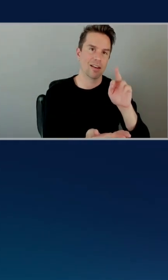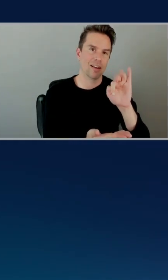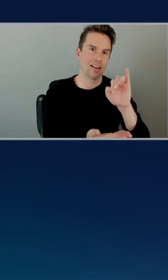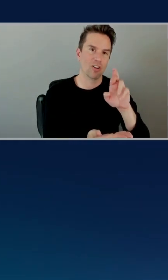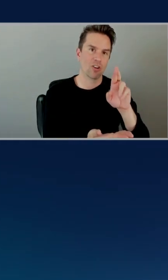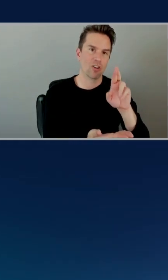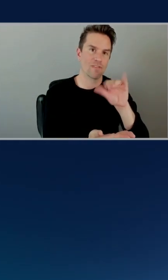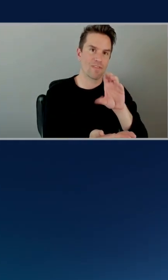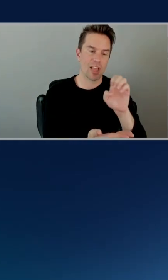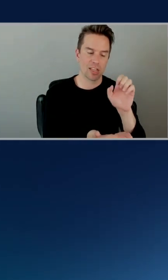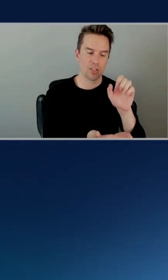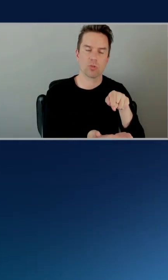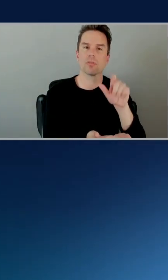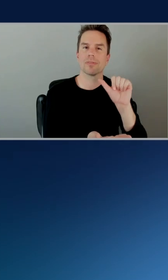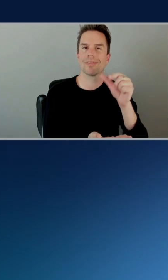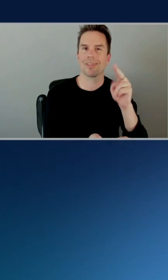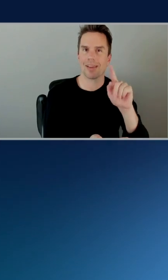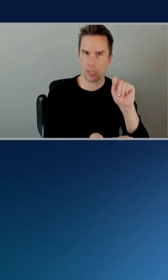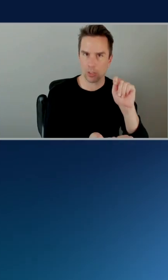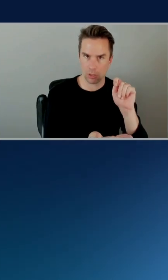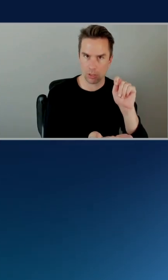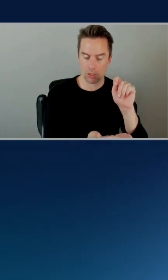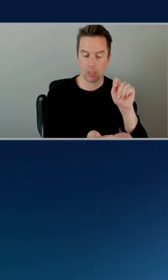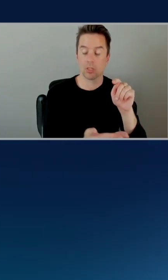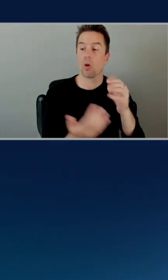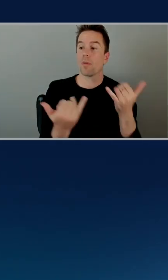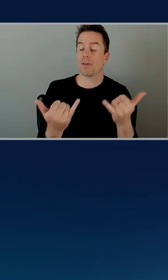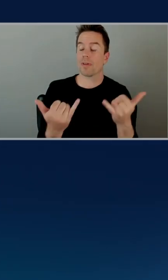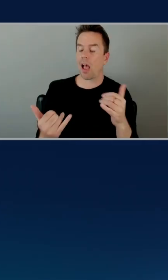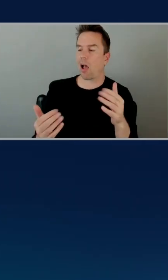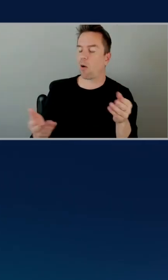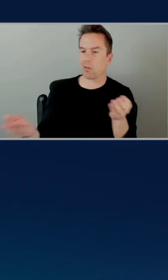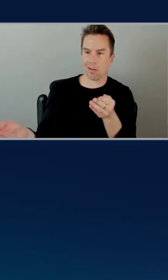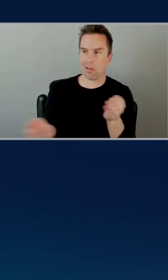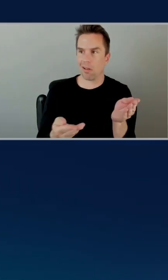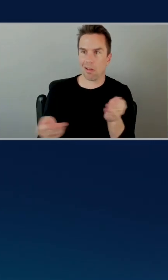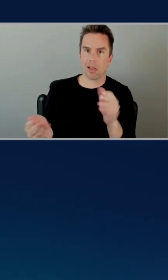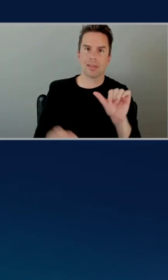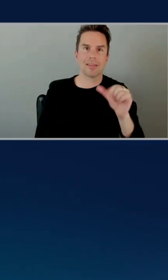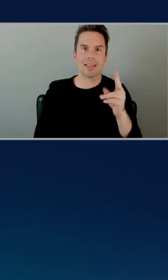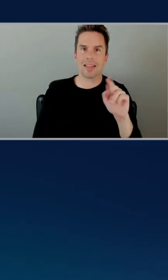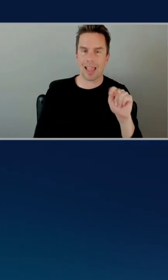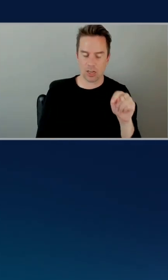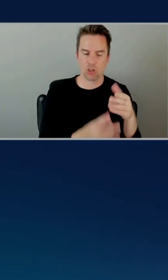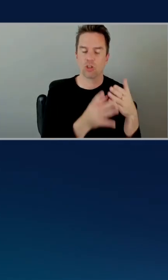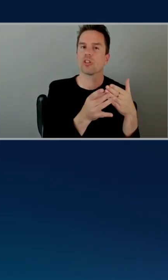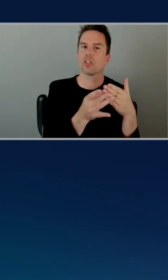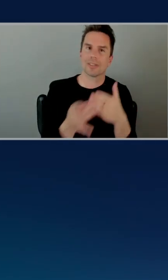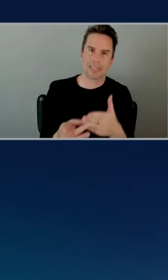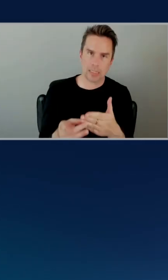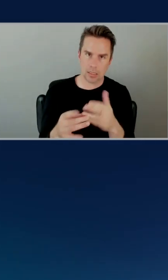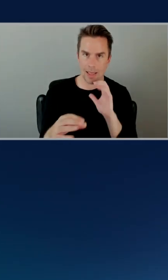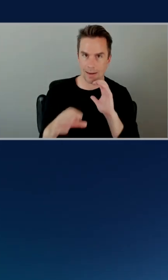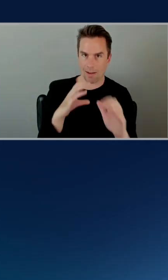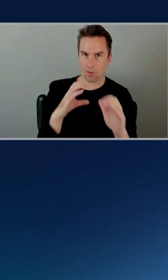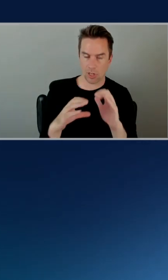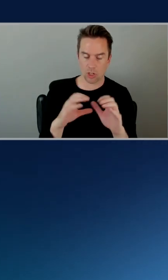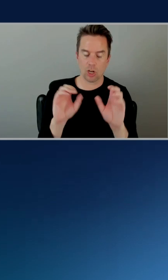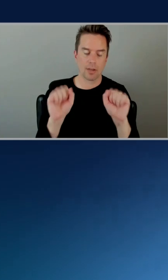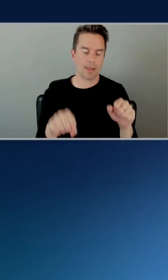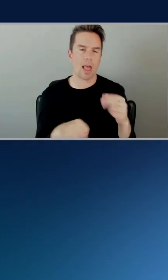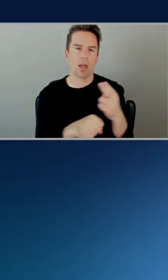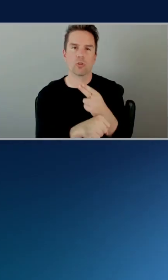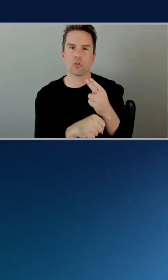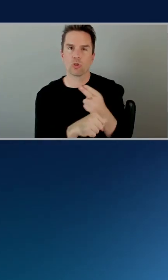person, the agent is driving that conversation. Okay. And it can make use of external